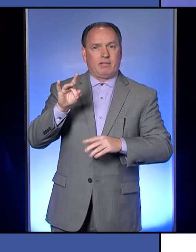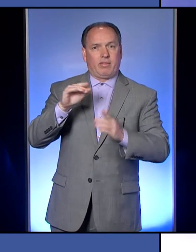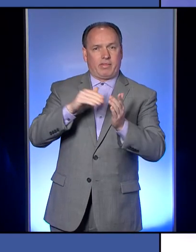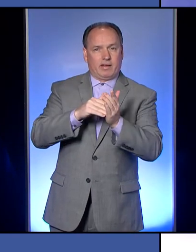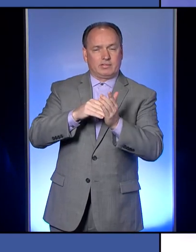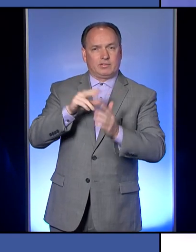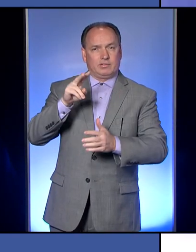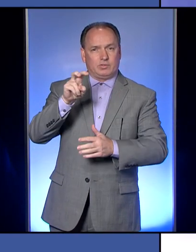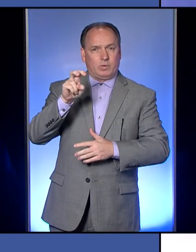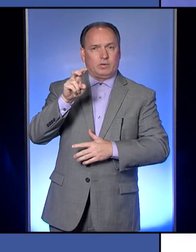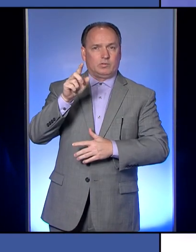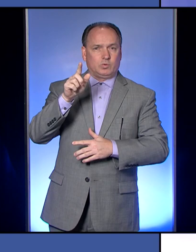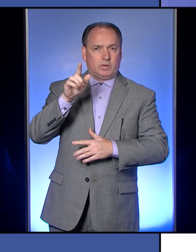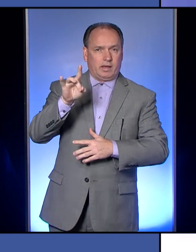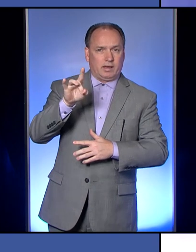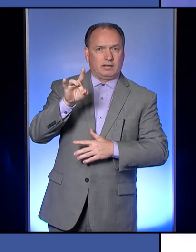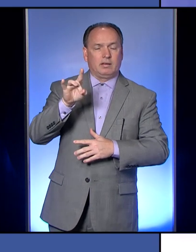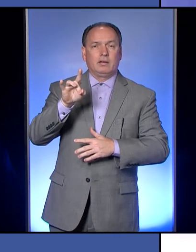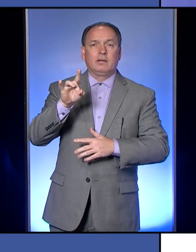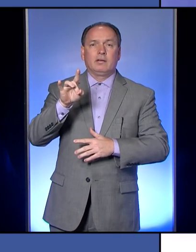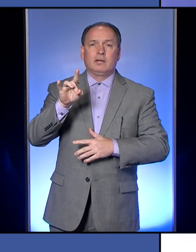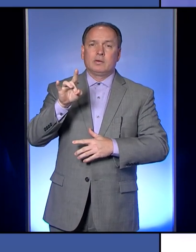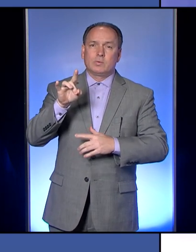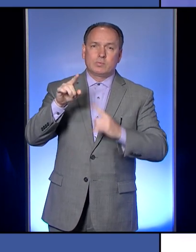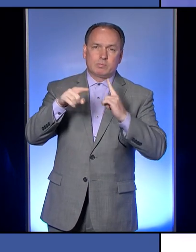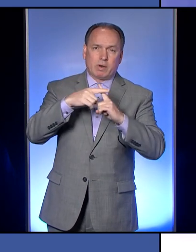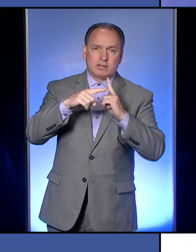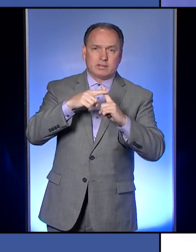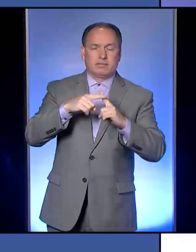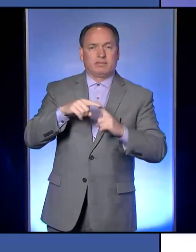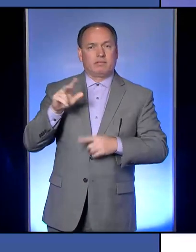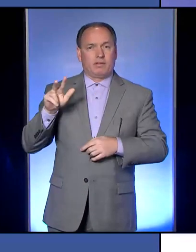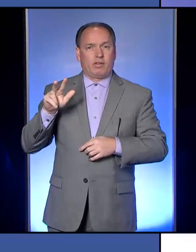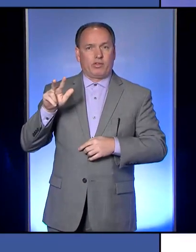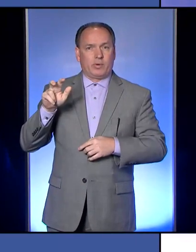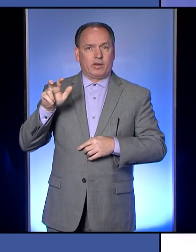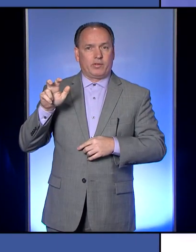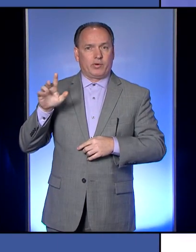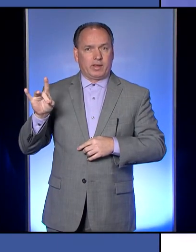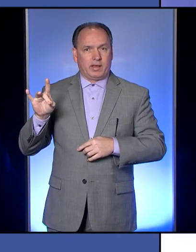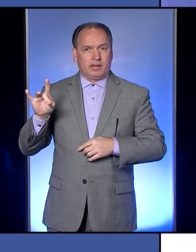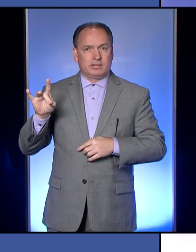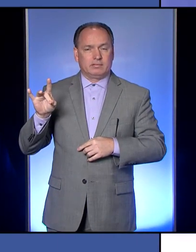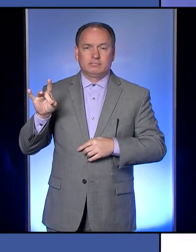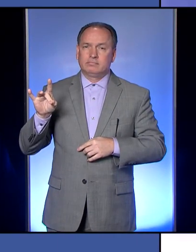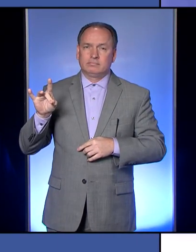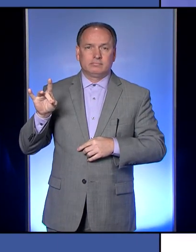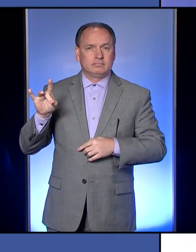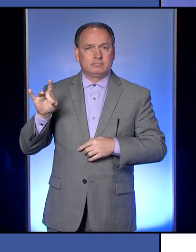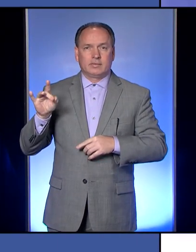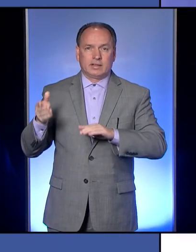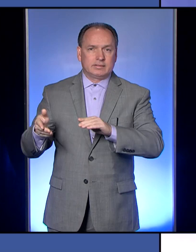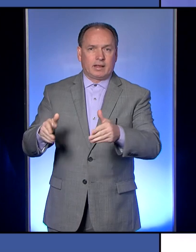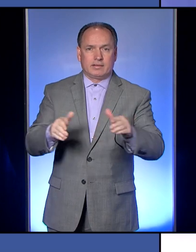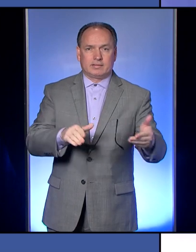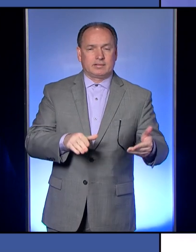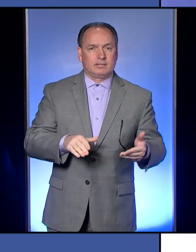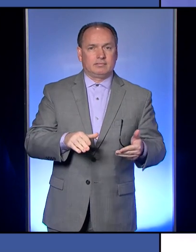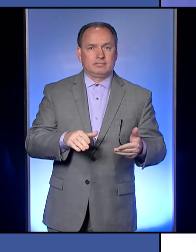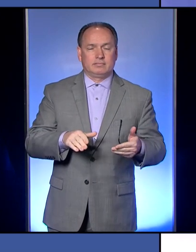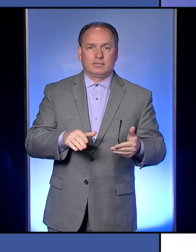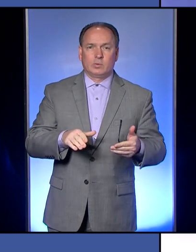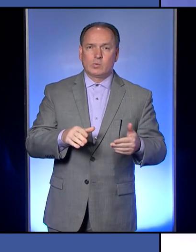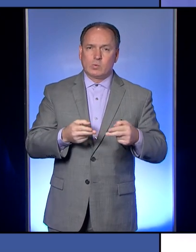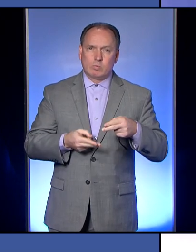18,228 positive cases with 338 deaths, an increase of just under